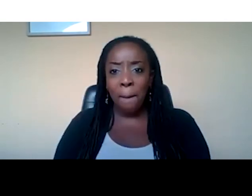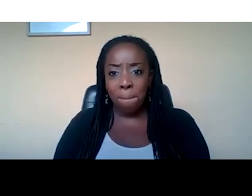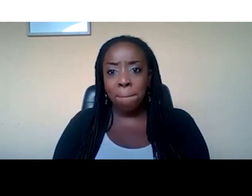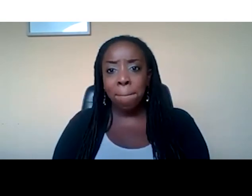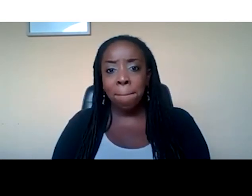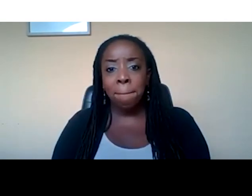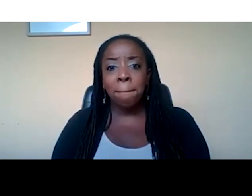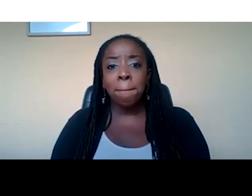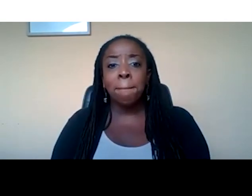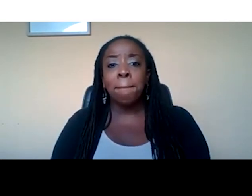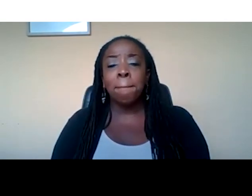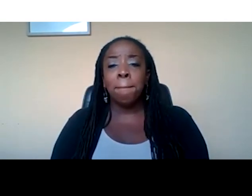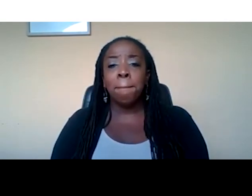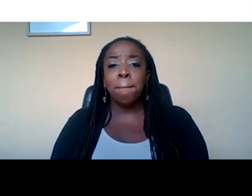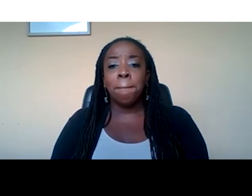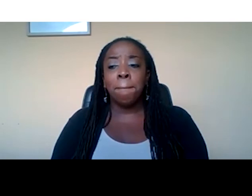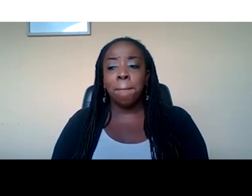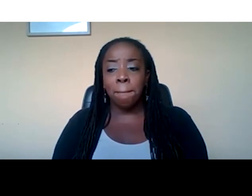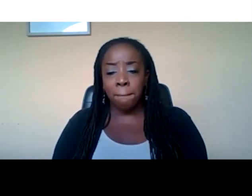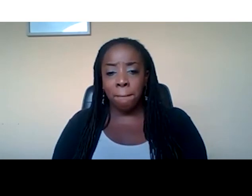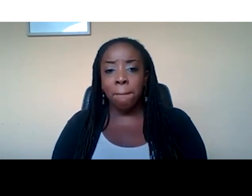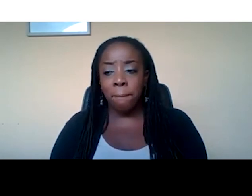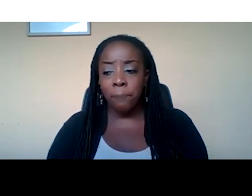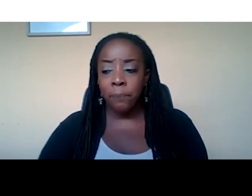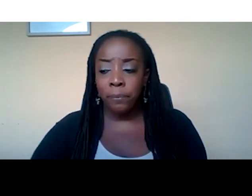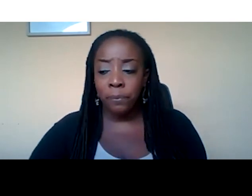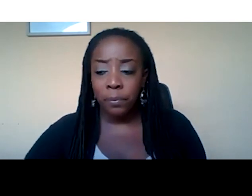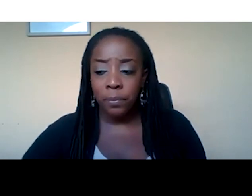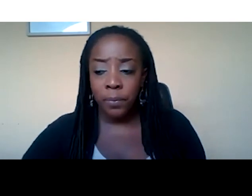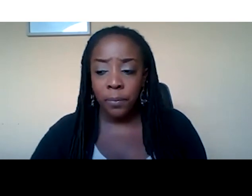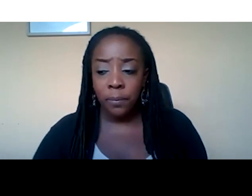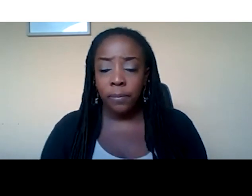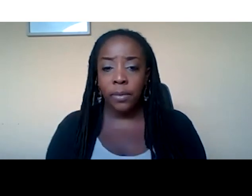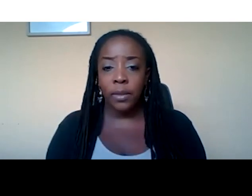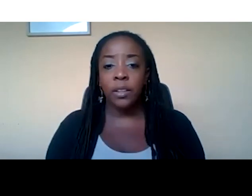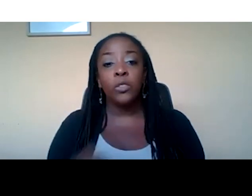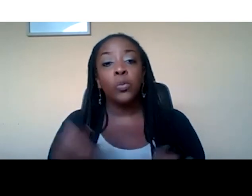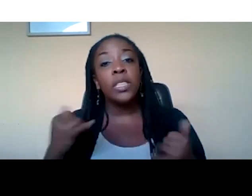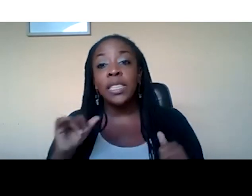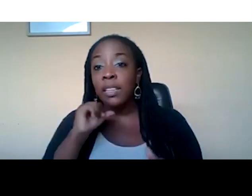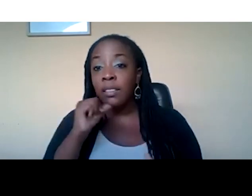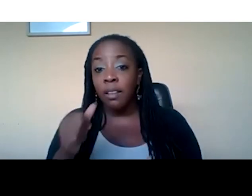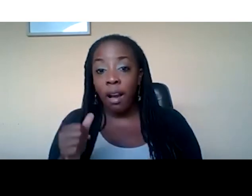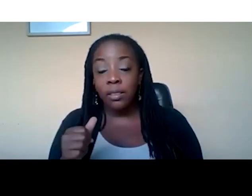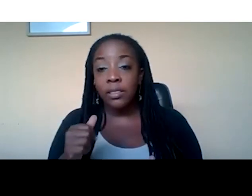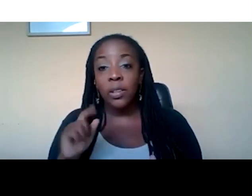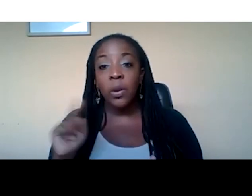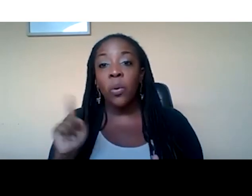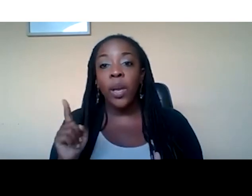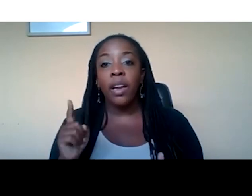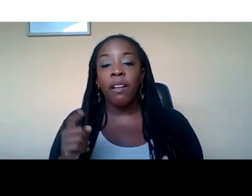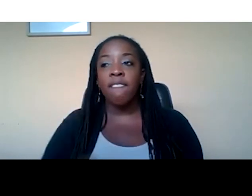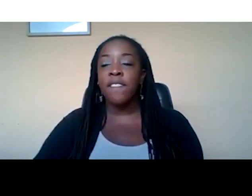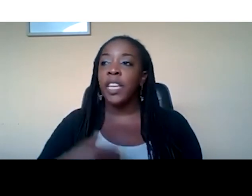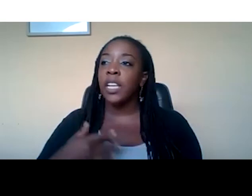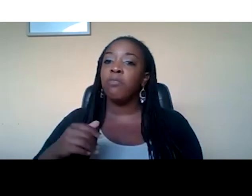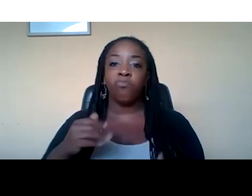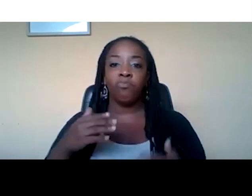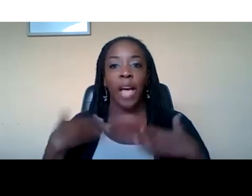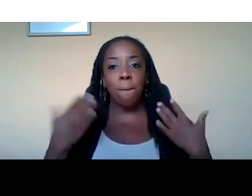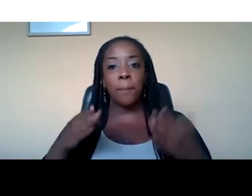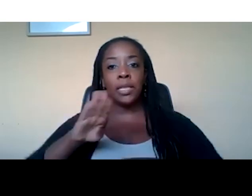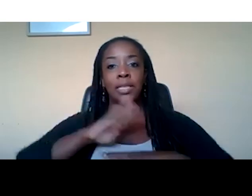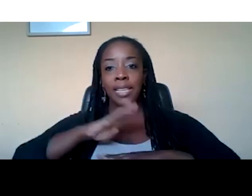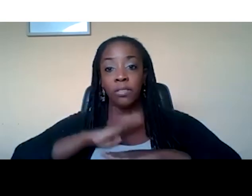persons with disabilities for a long time, we are still not where I am proud or I am happy. I need